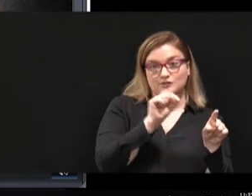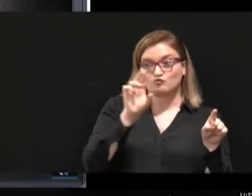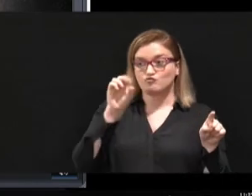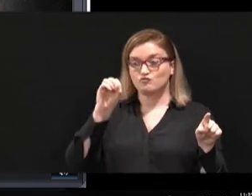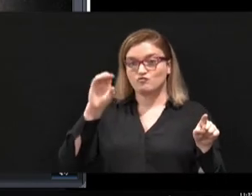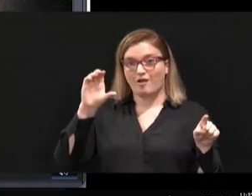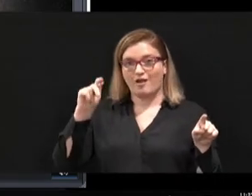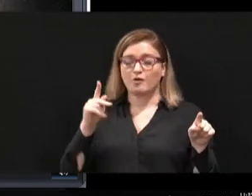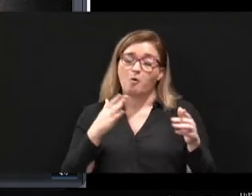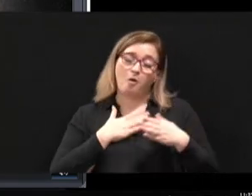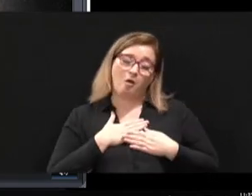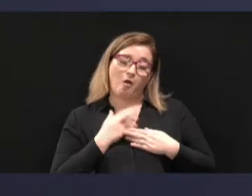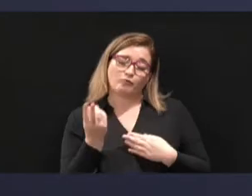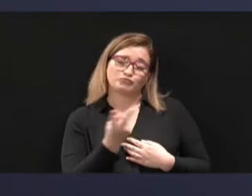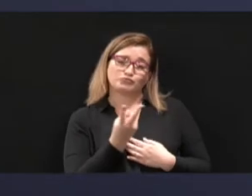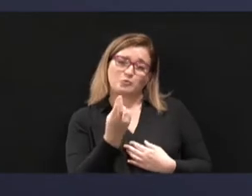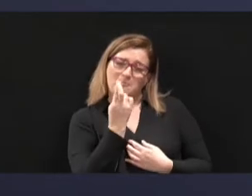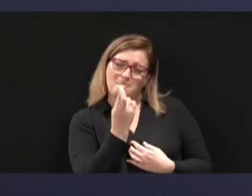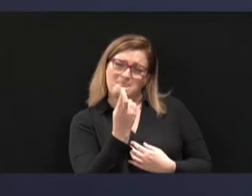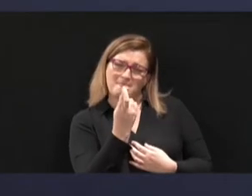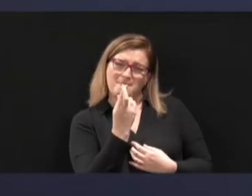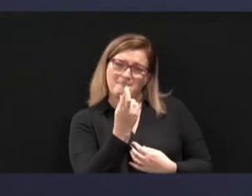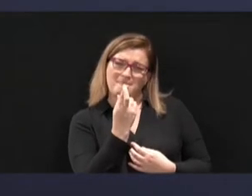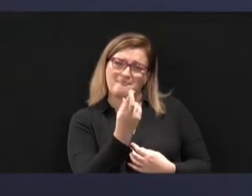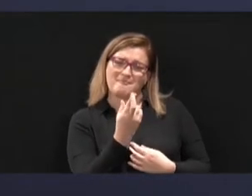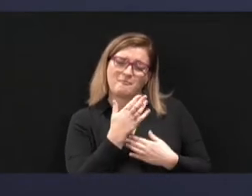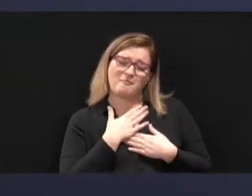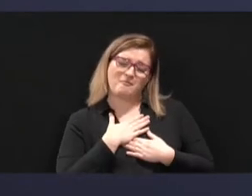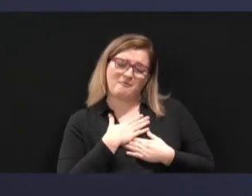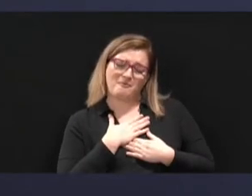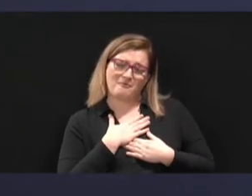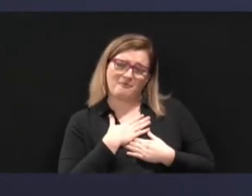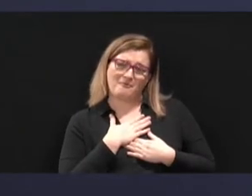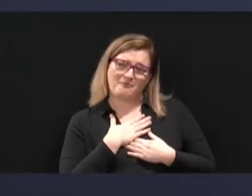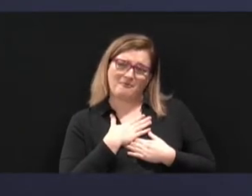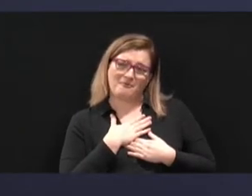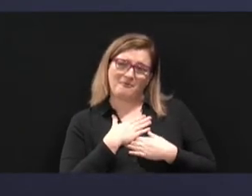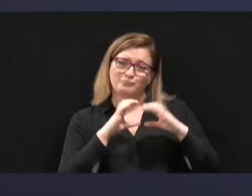rock. Oh, BFFs, right? Okay.